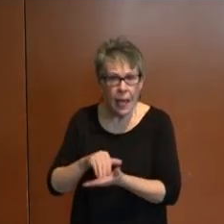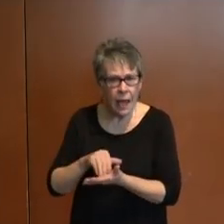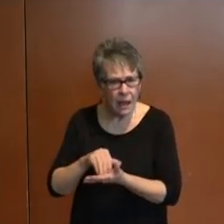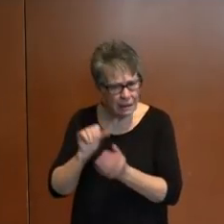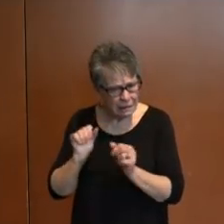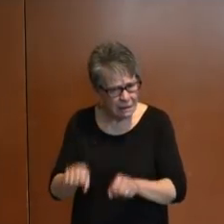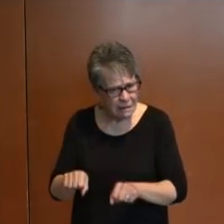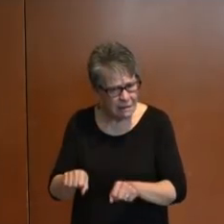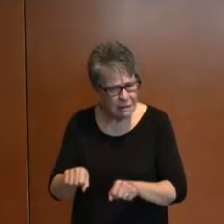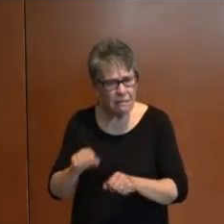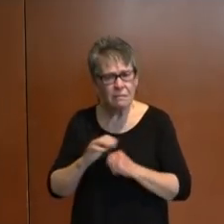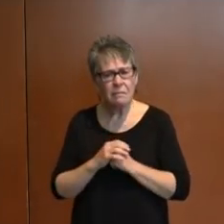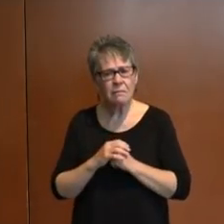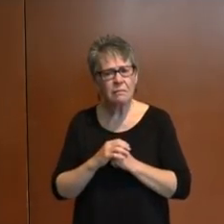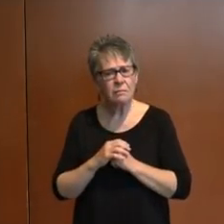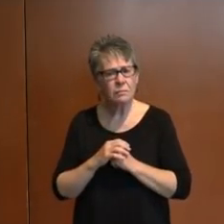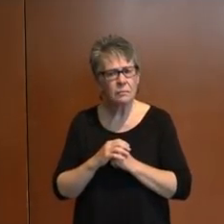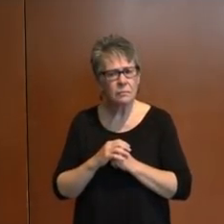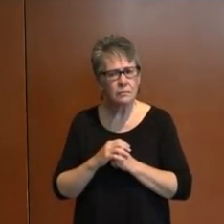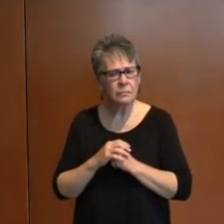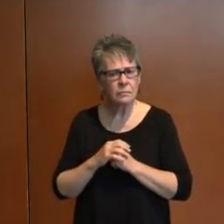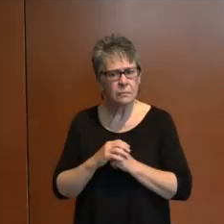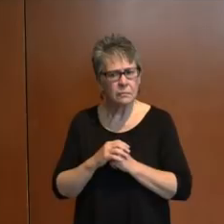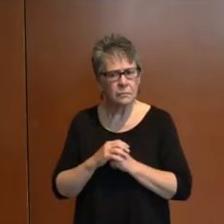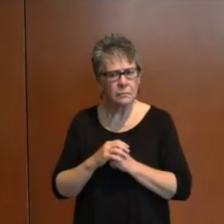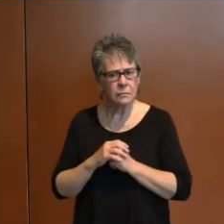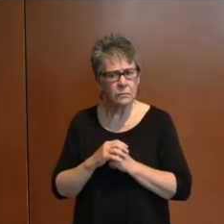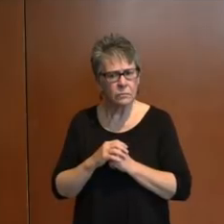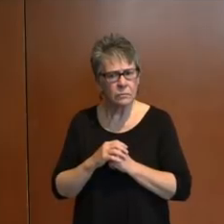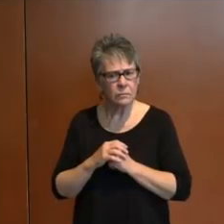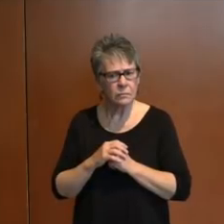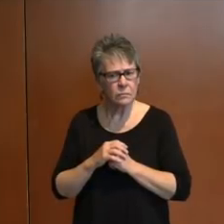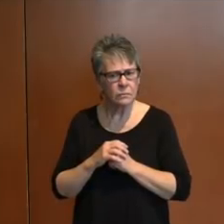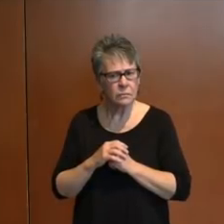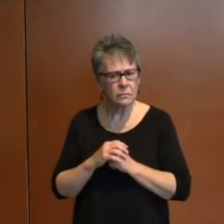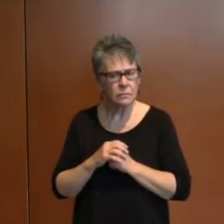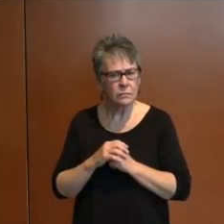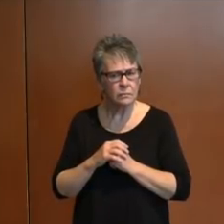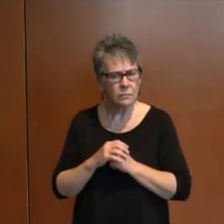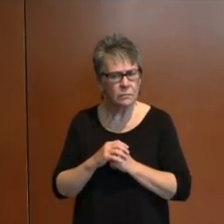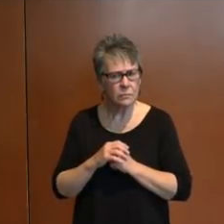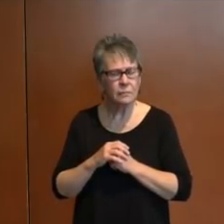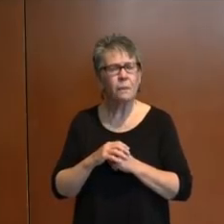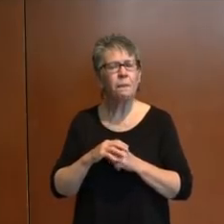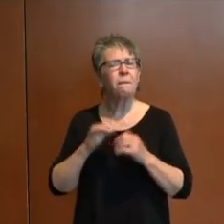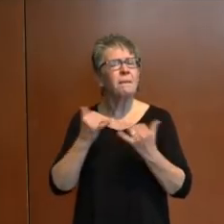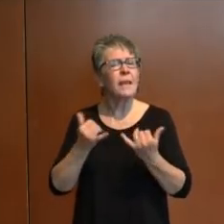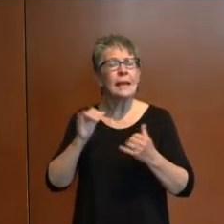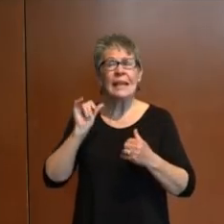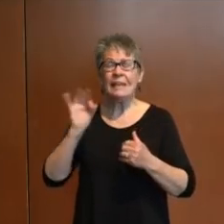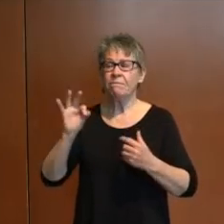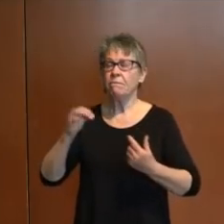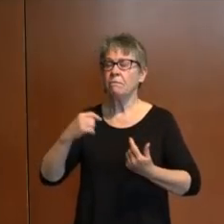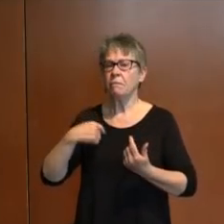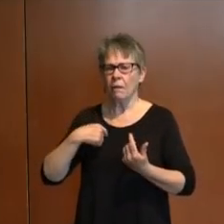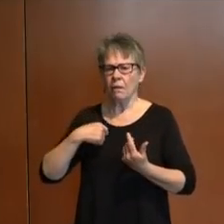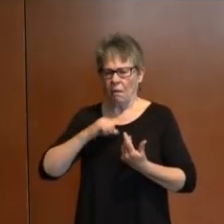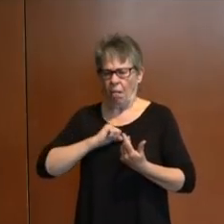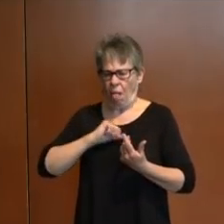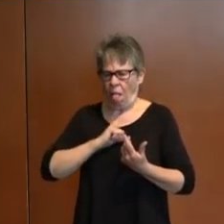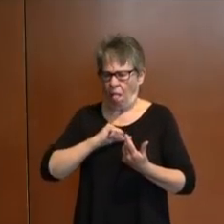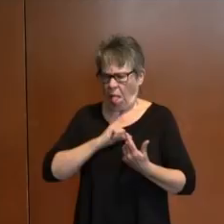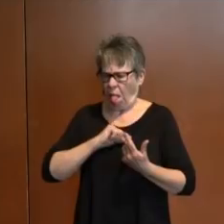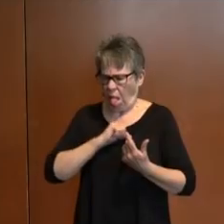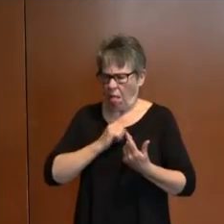but no fever. Are they amongst the group that should be getting tested? At what point should someone consider themselves